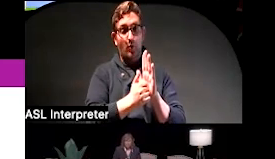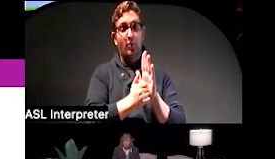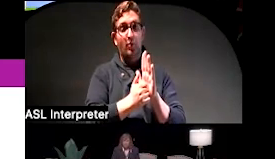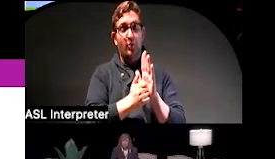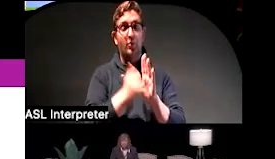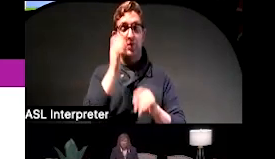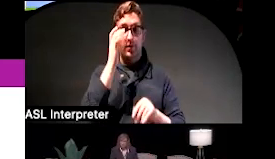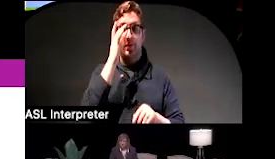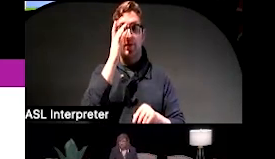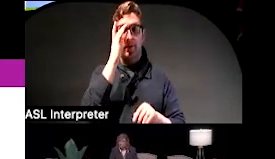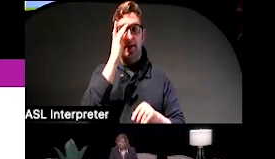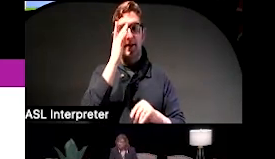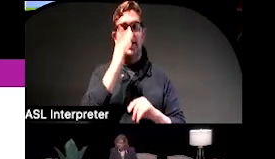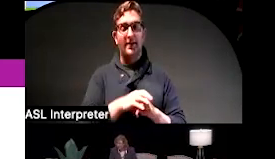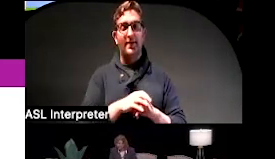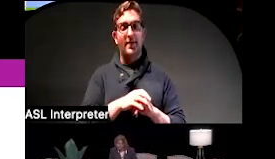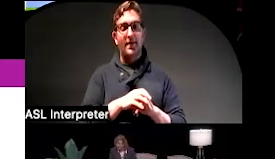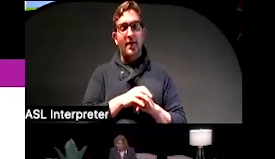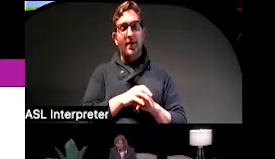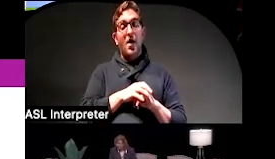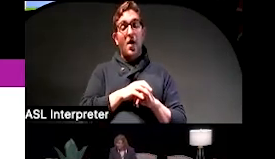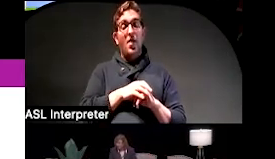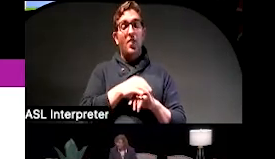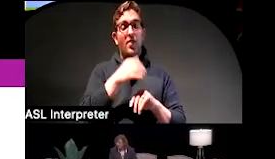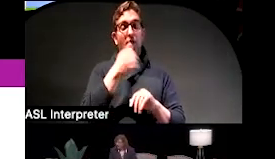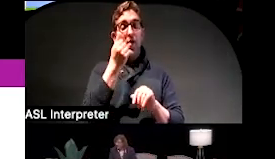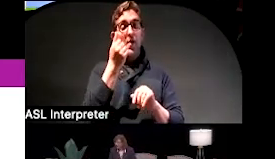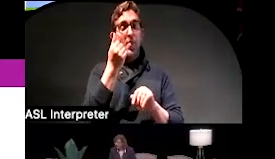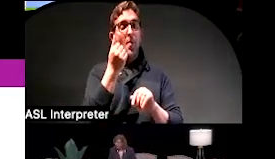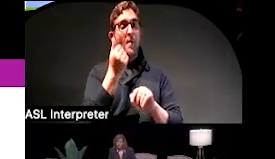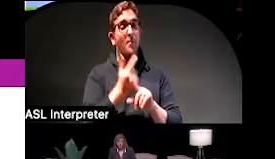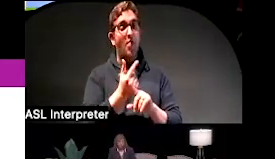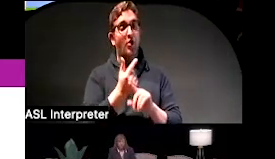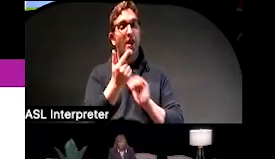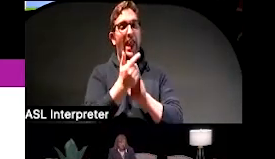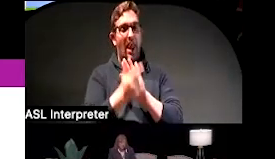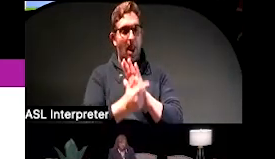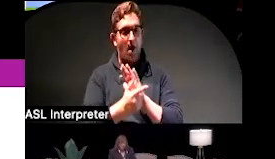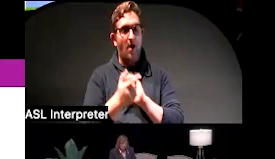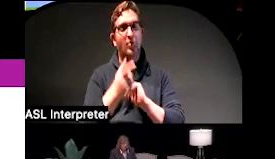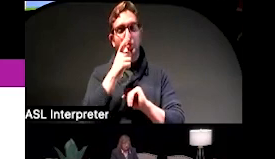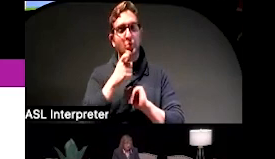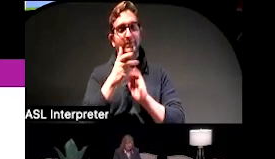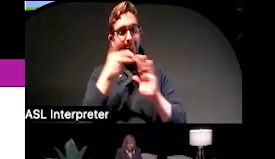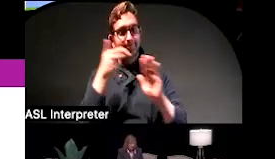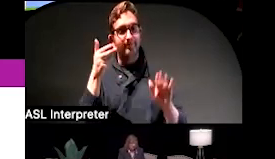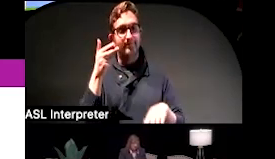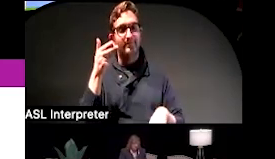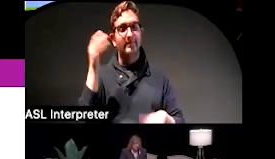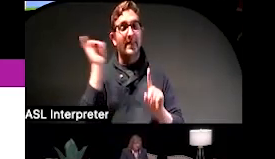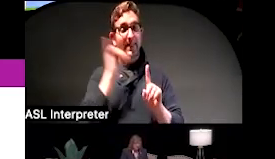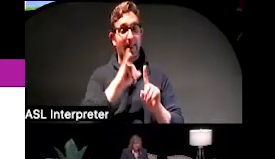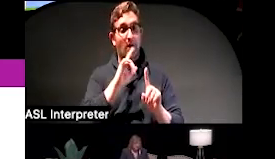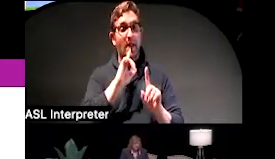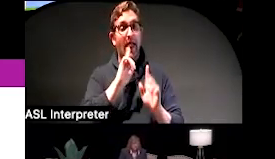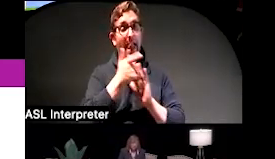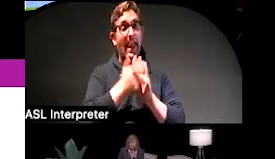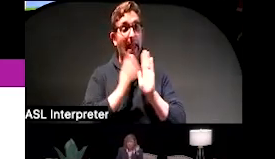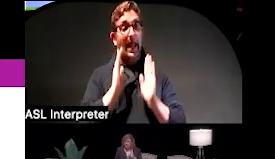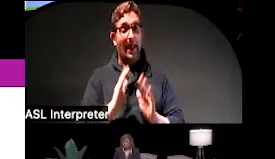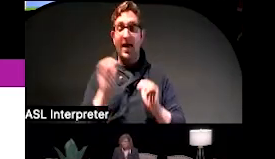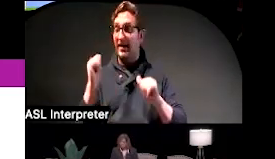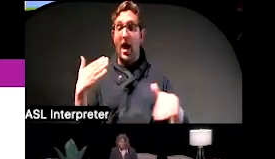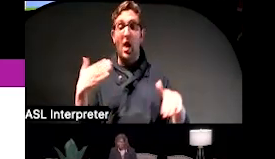And this brother-in-law, who they had named, who legally was able to get into their accounts, had